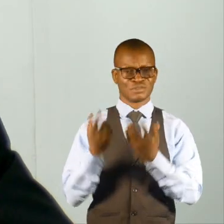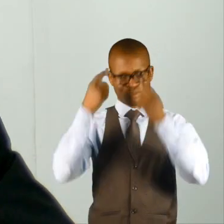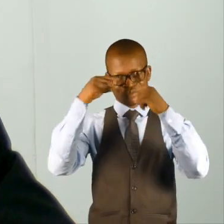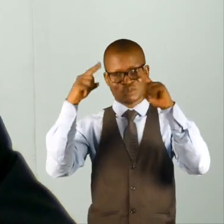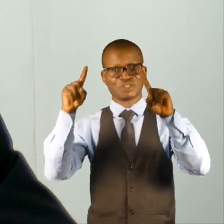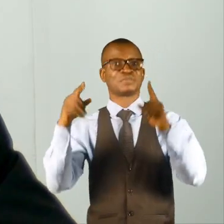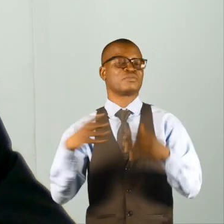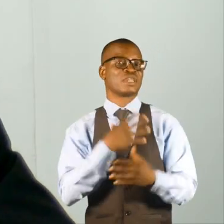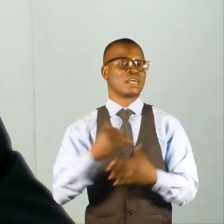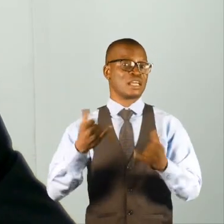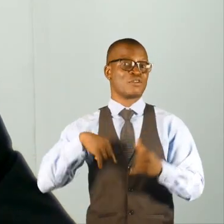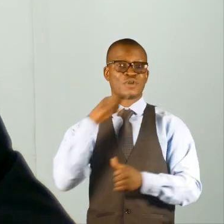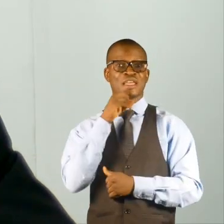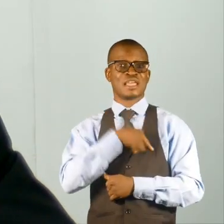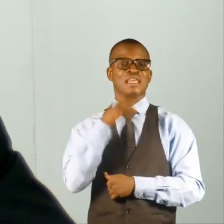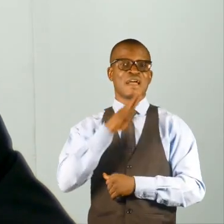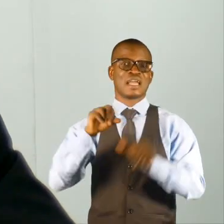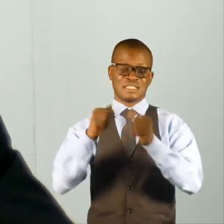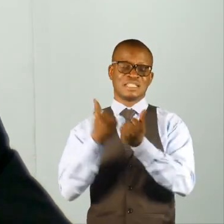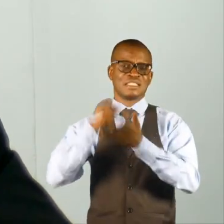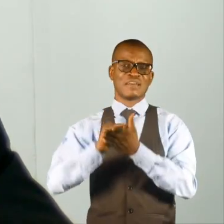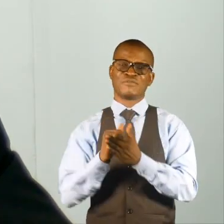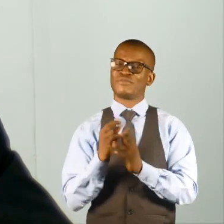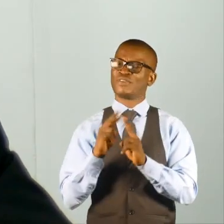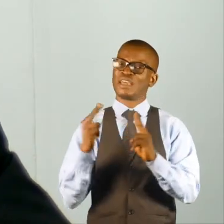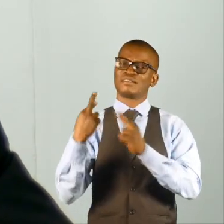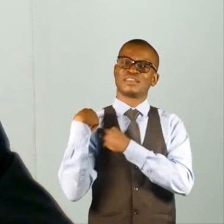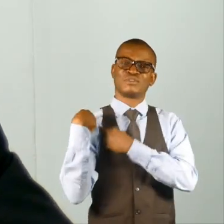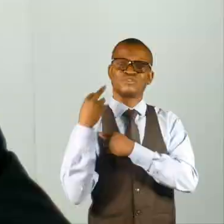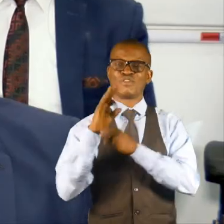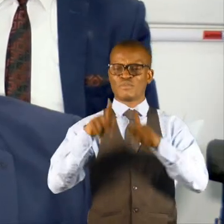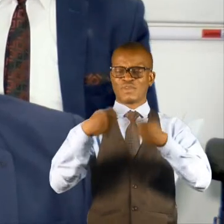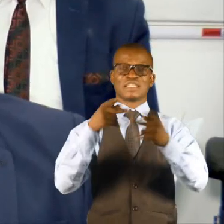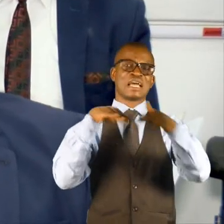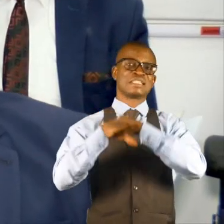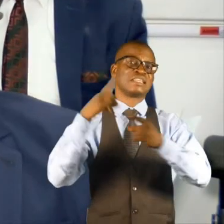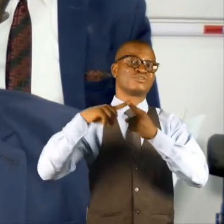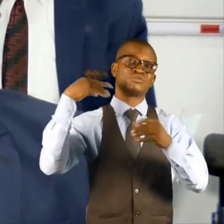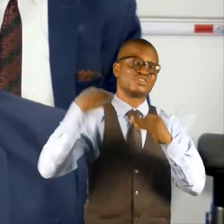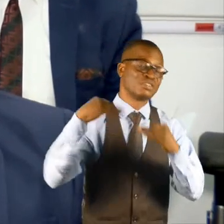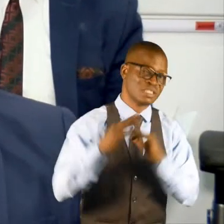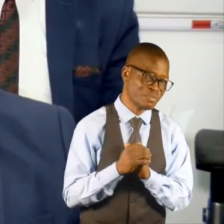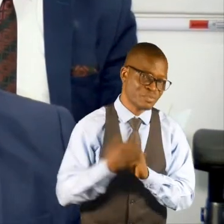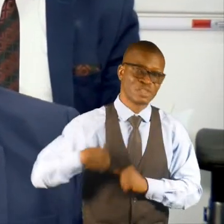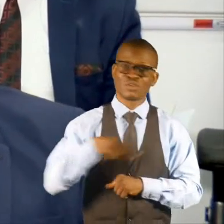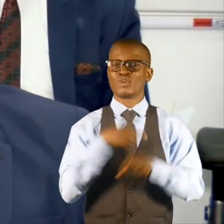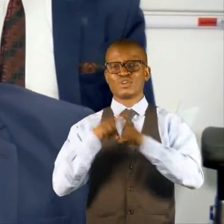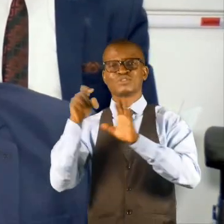make a little mark. And then we are an agency that is very strictly responsible for providing access to